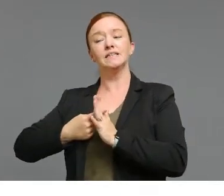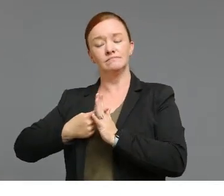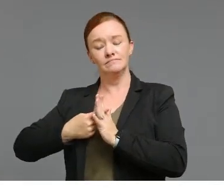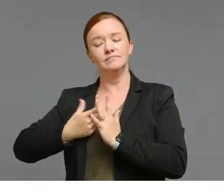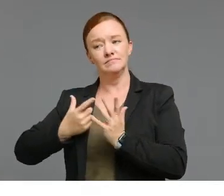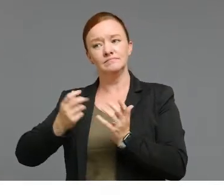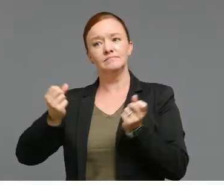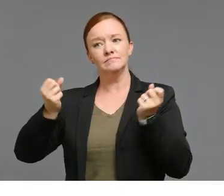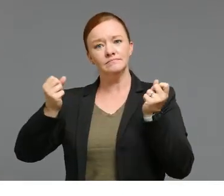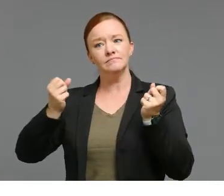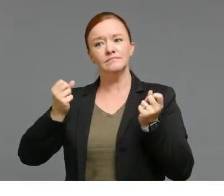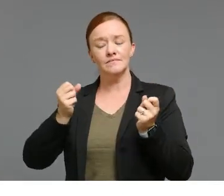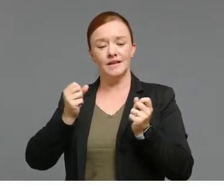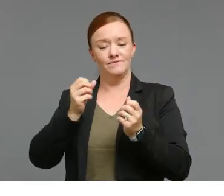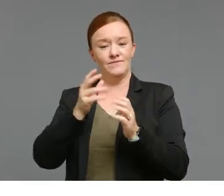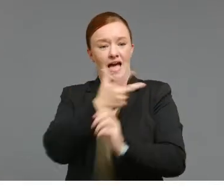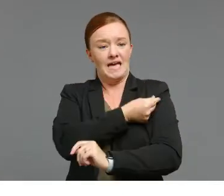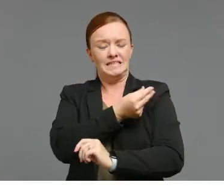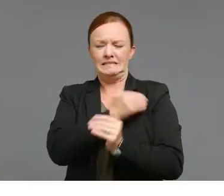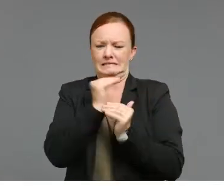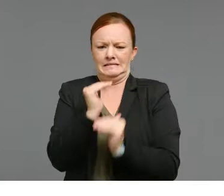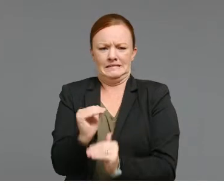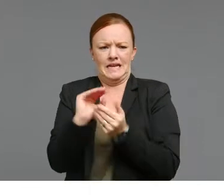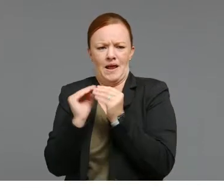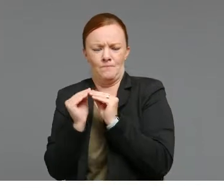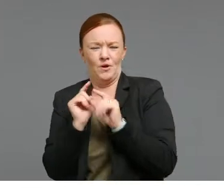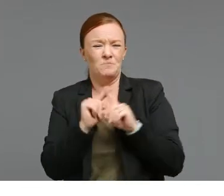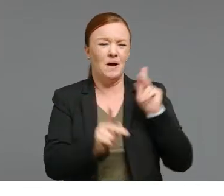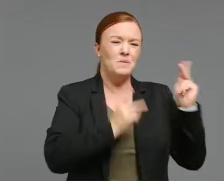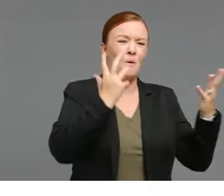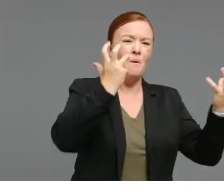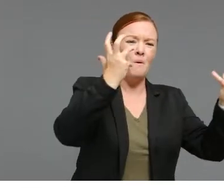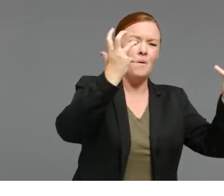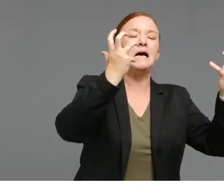very short supply and we had high demand,